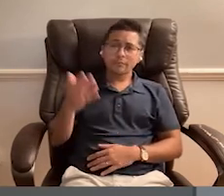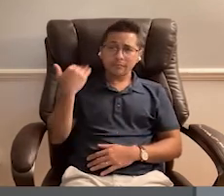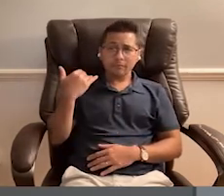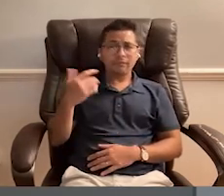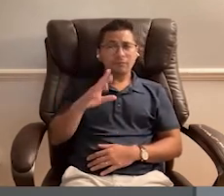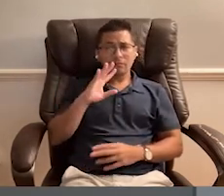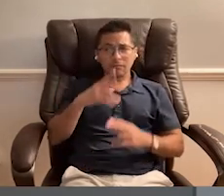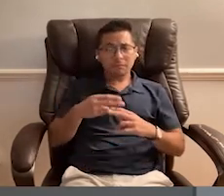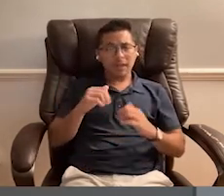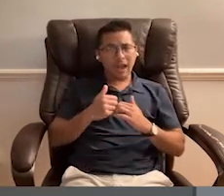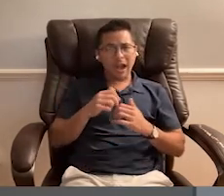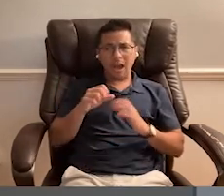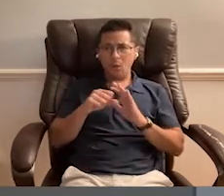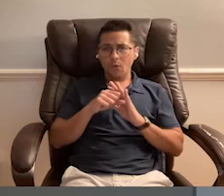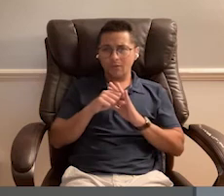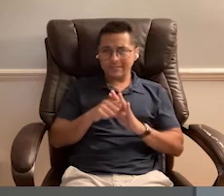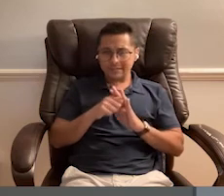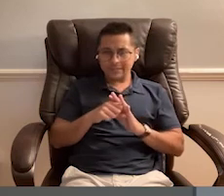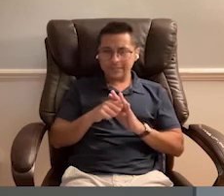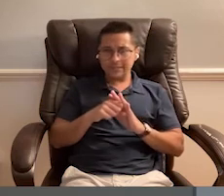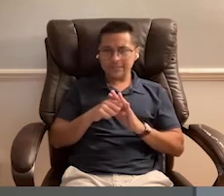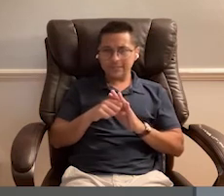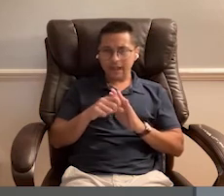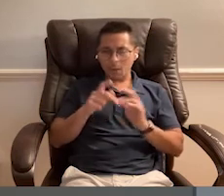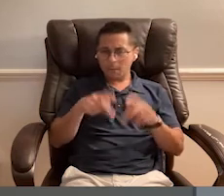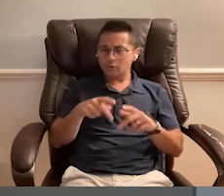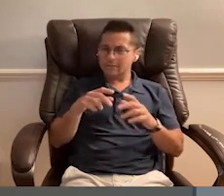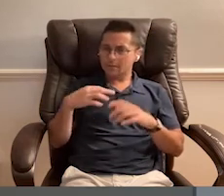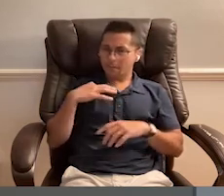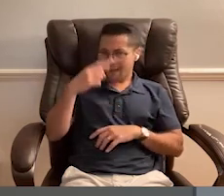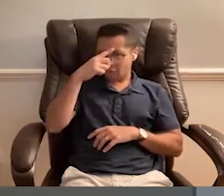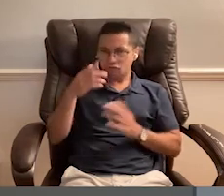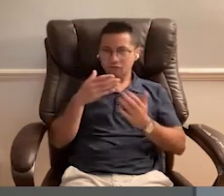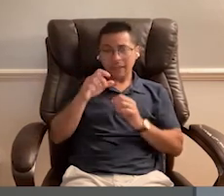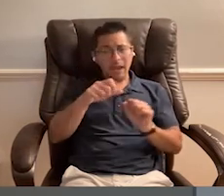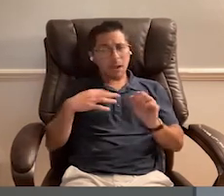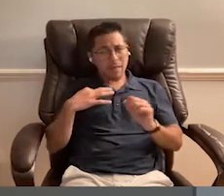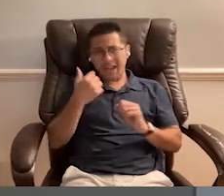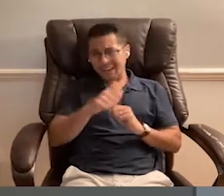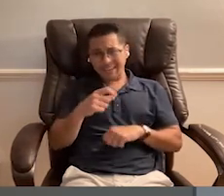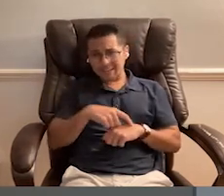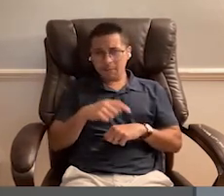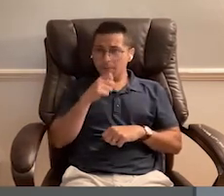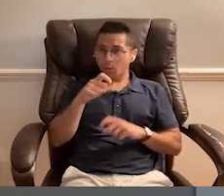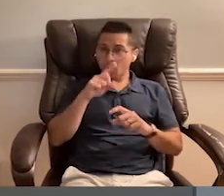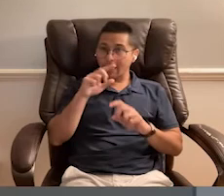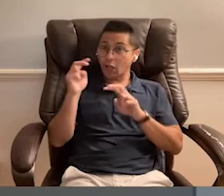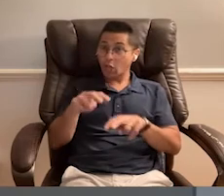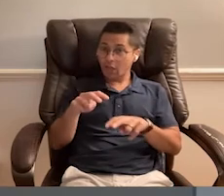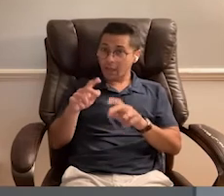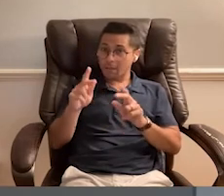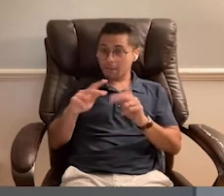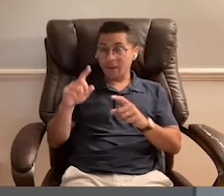the age of 18. So earlier we talked about how soon can a person apply for services. Well, they can apply at